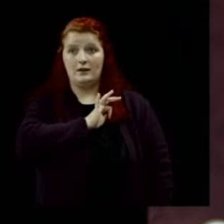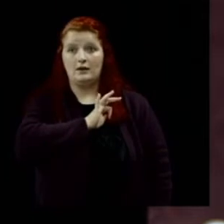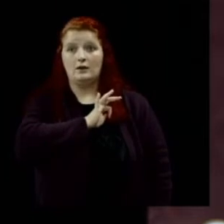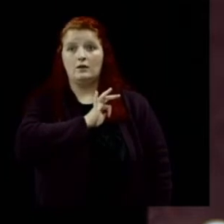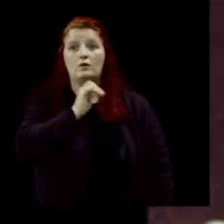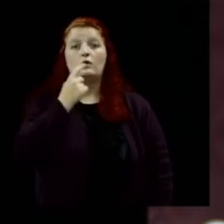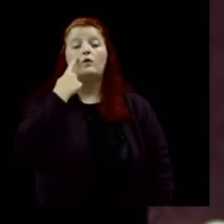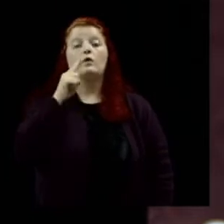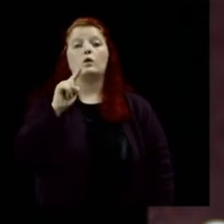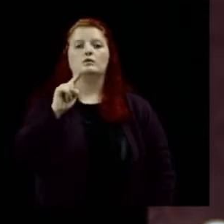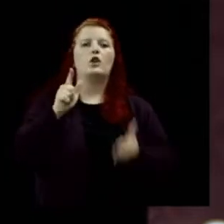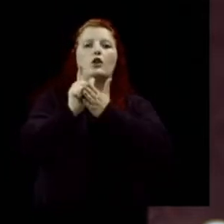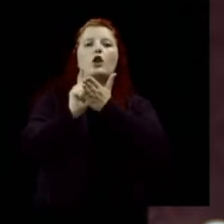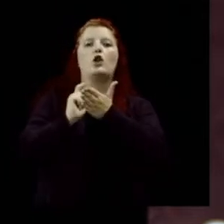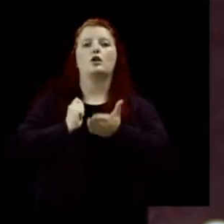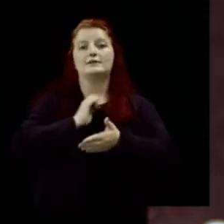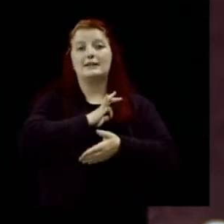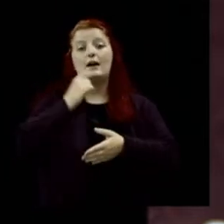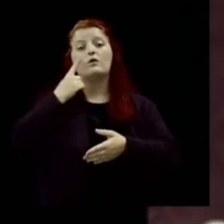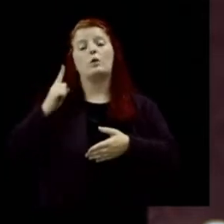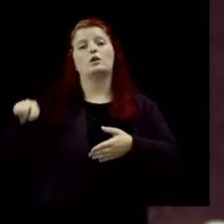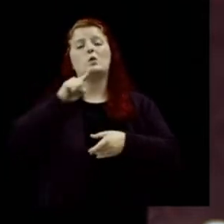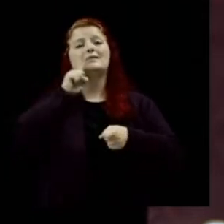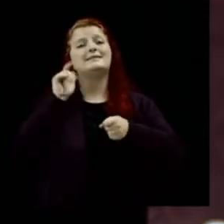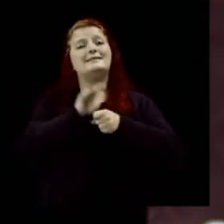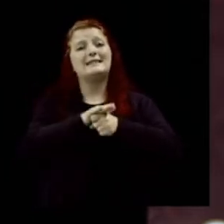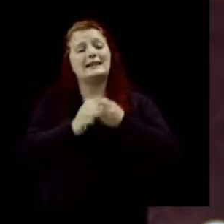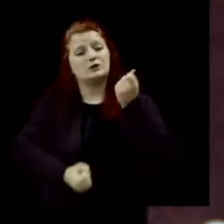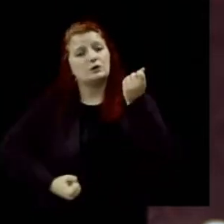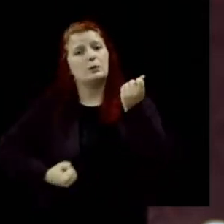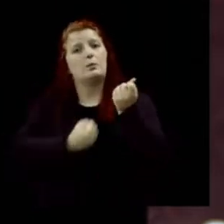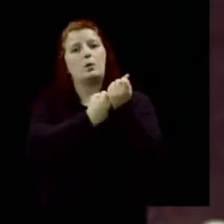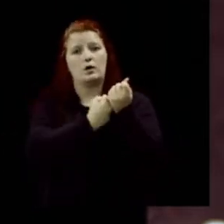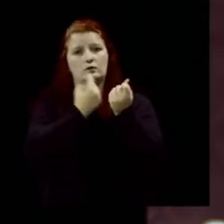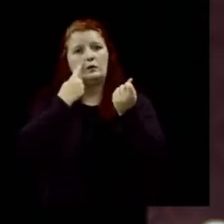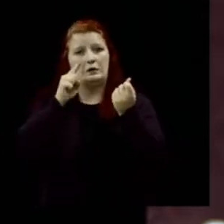for your dedication and your support of the students.